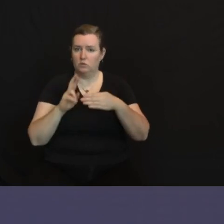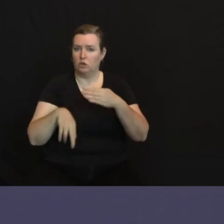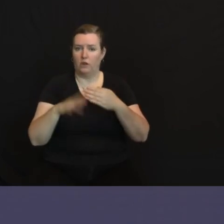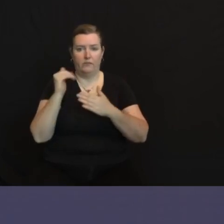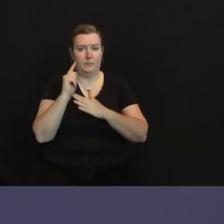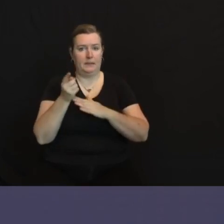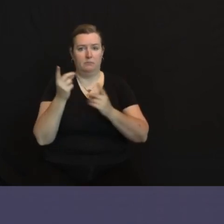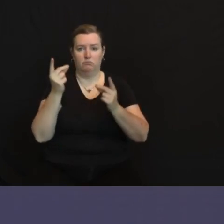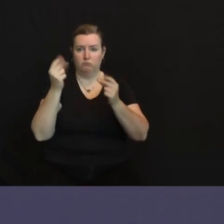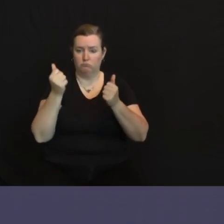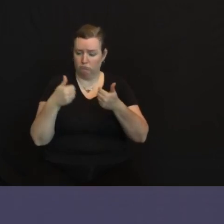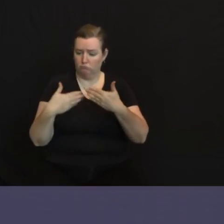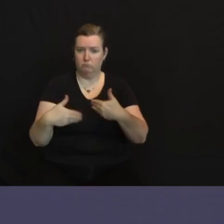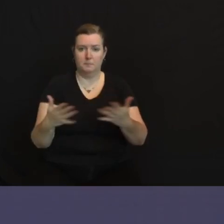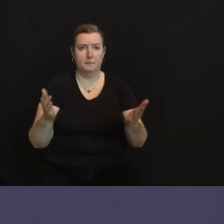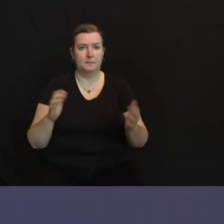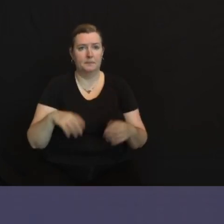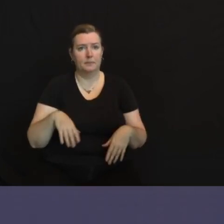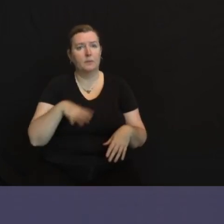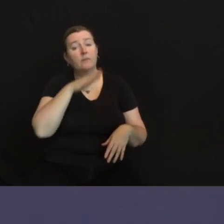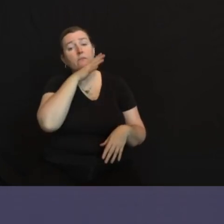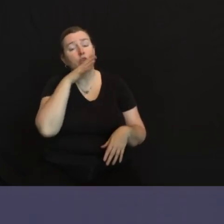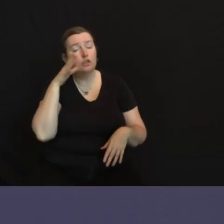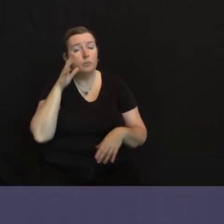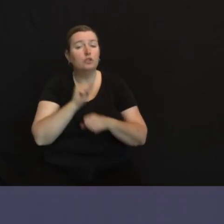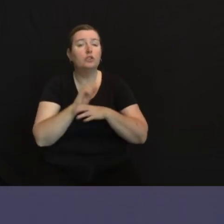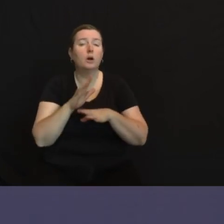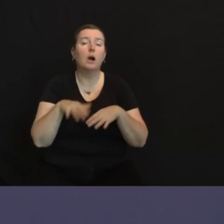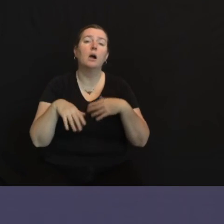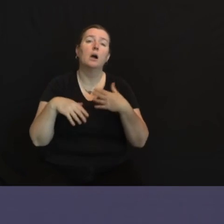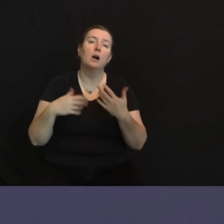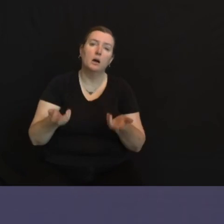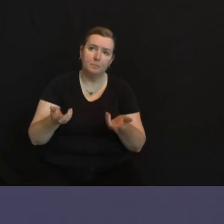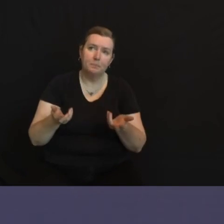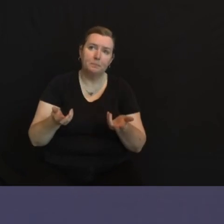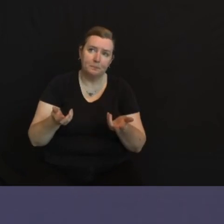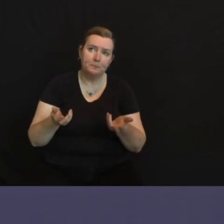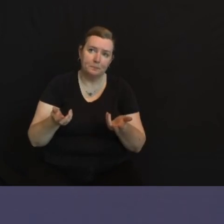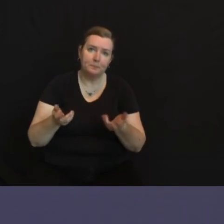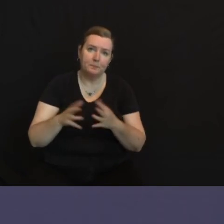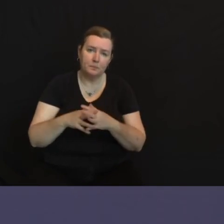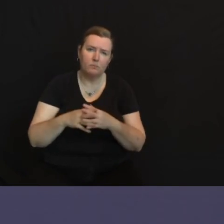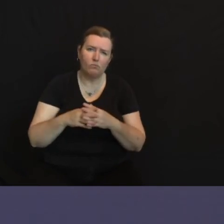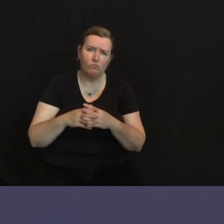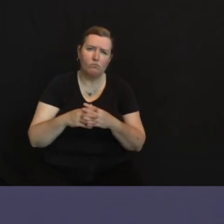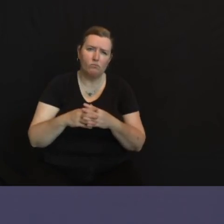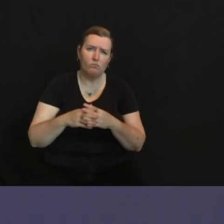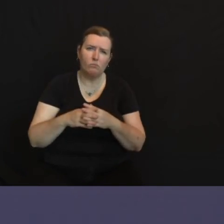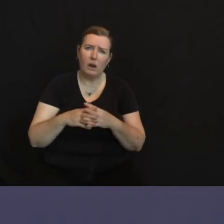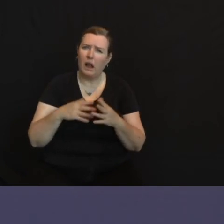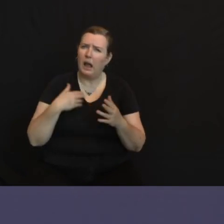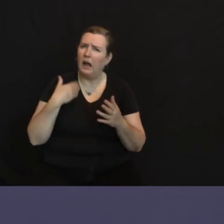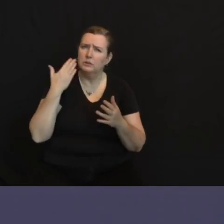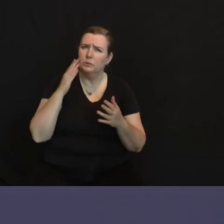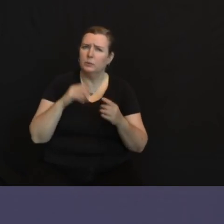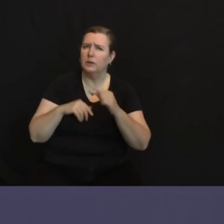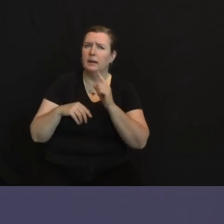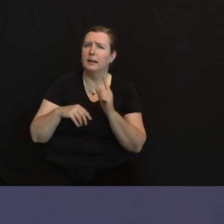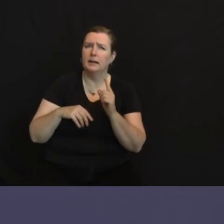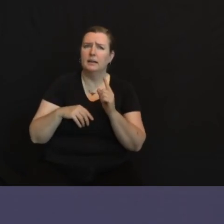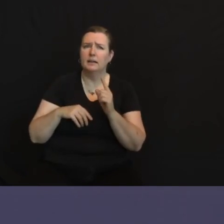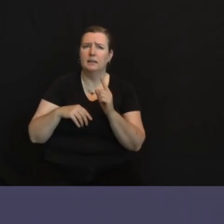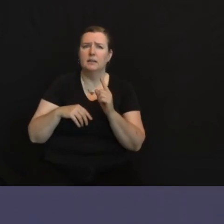Yep. I've got nothing specific on housing for anyone who's getting released, but Paramel is with us. Paramel, anything you want to add to that?